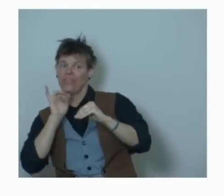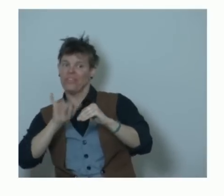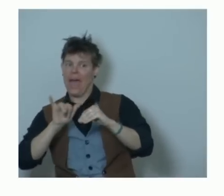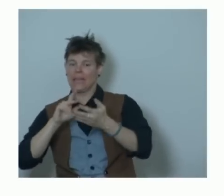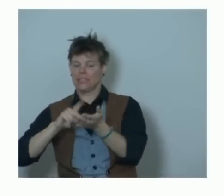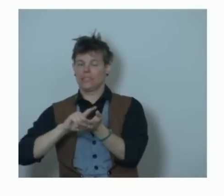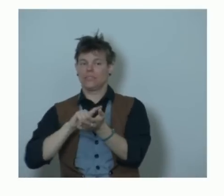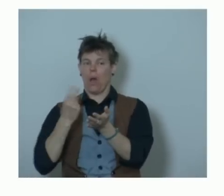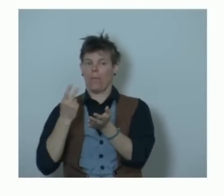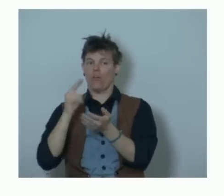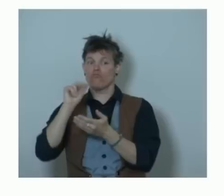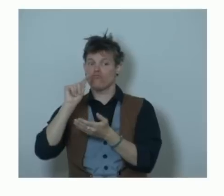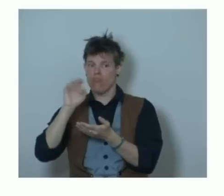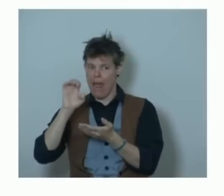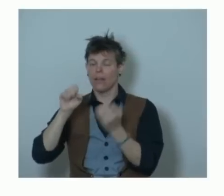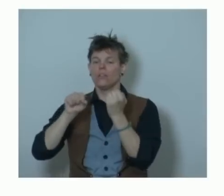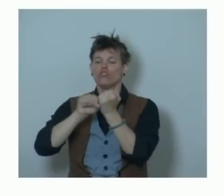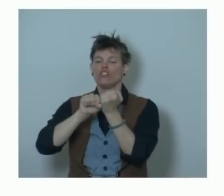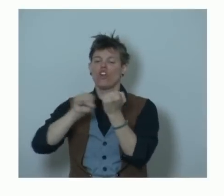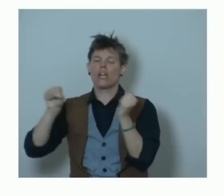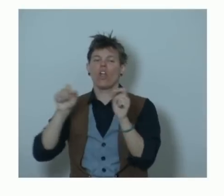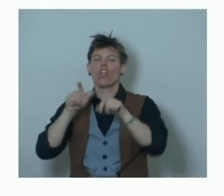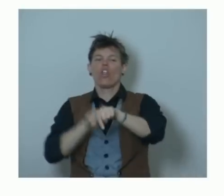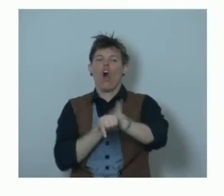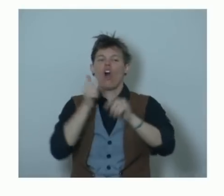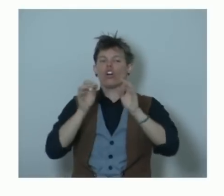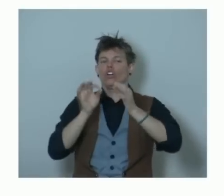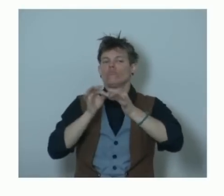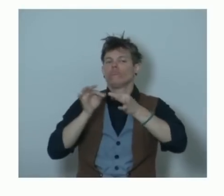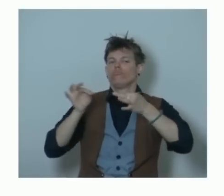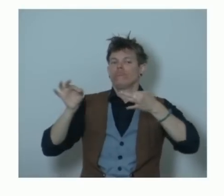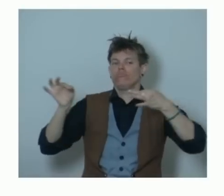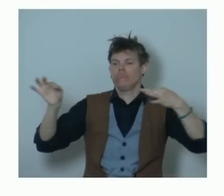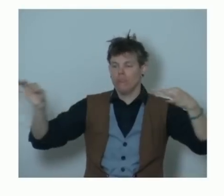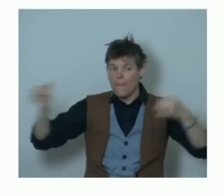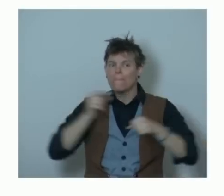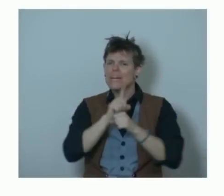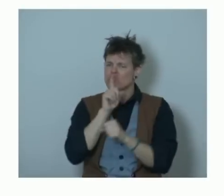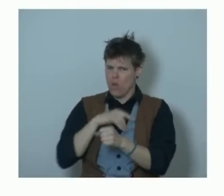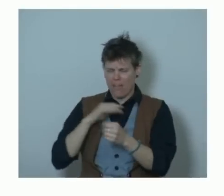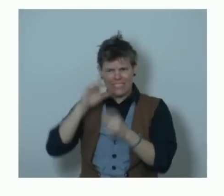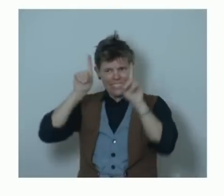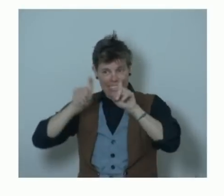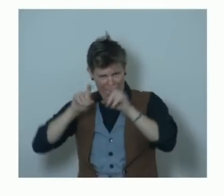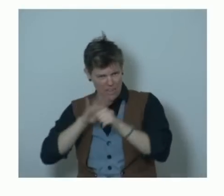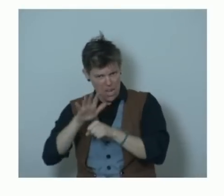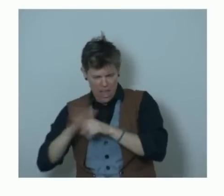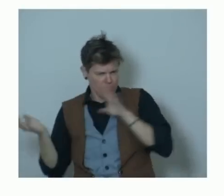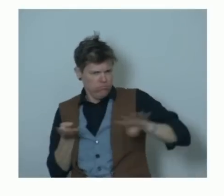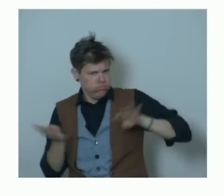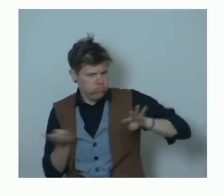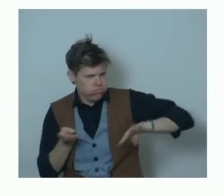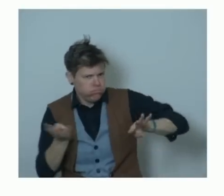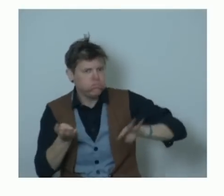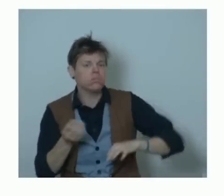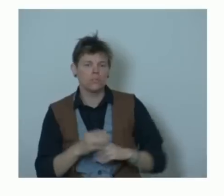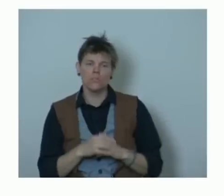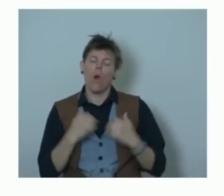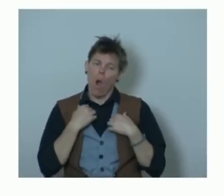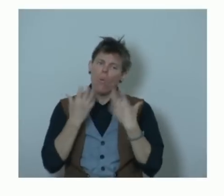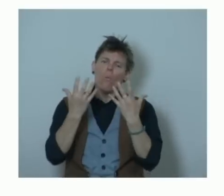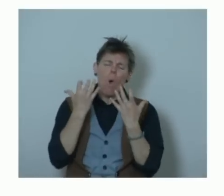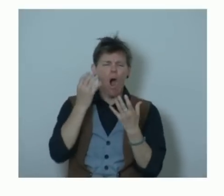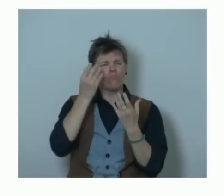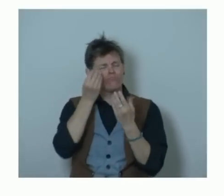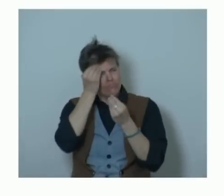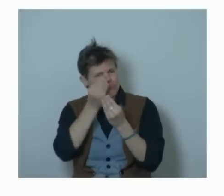to be maintained. Adequate testing to achieve containment. I really wanted to just recognize two groups of people. The